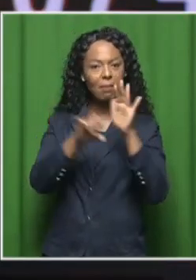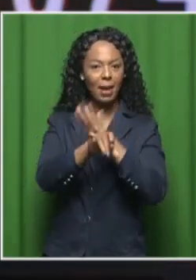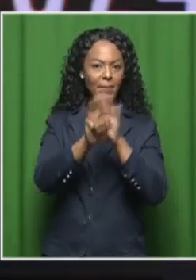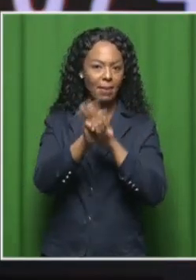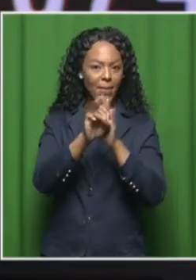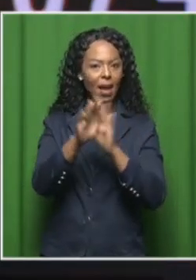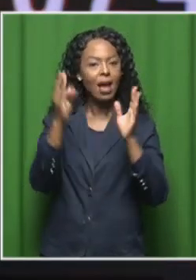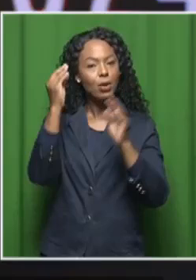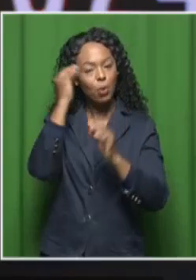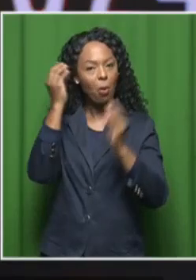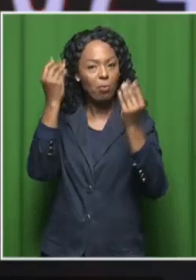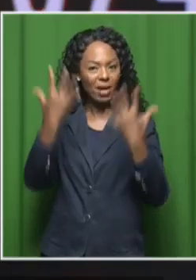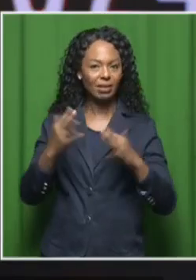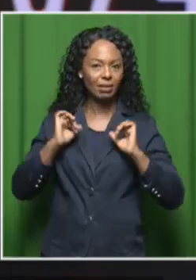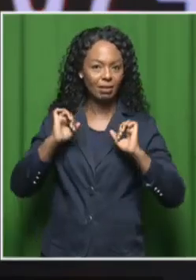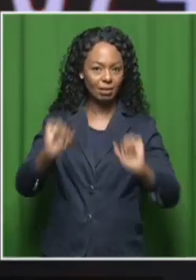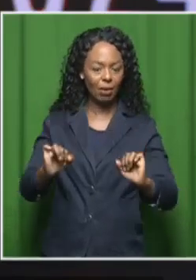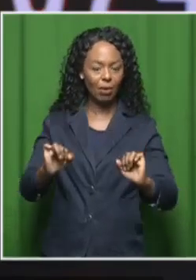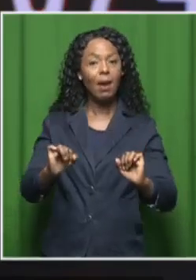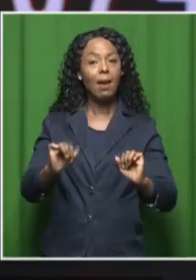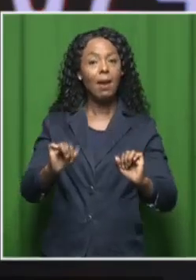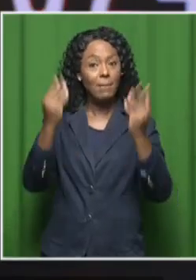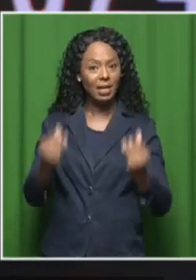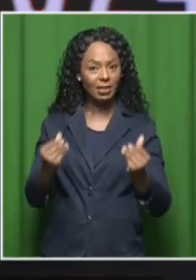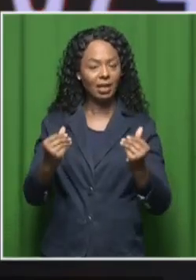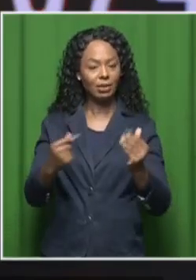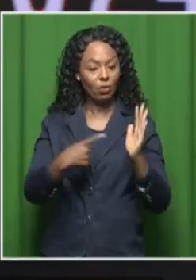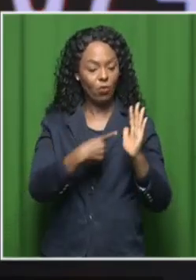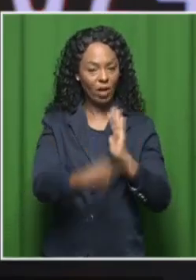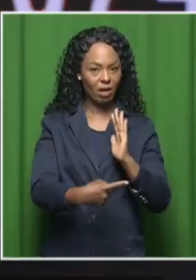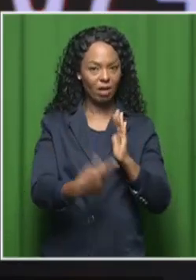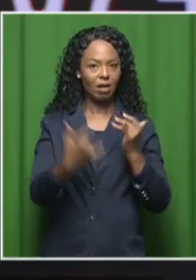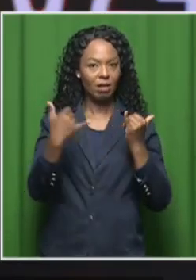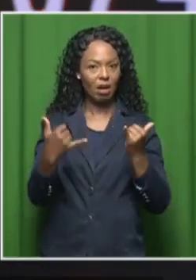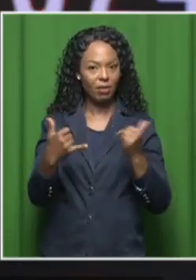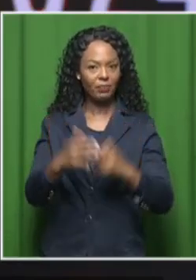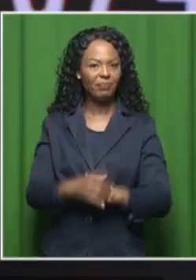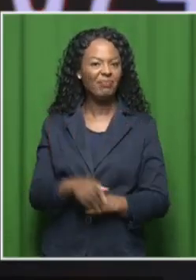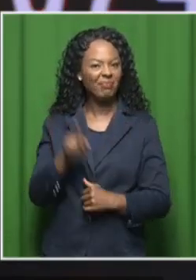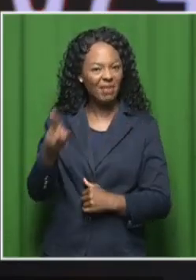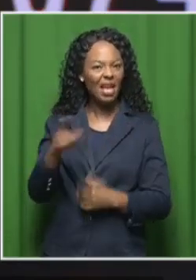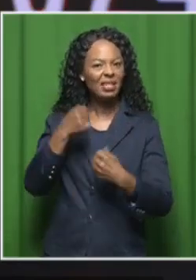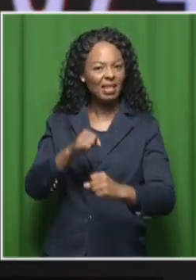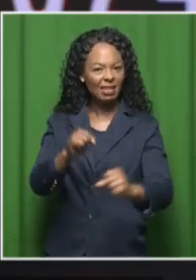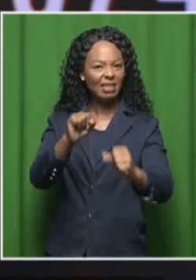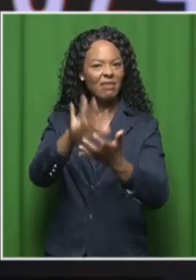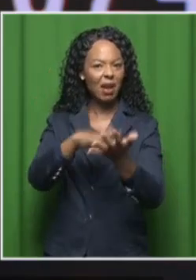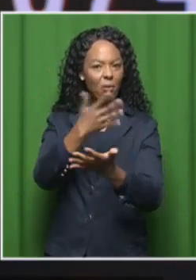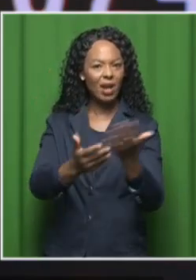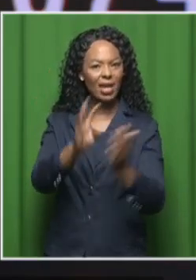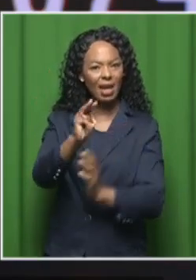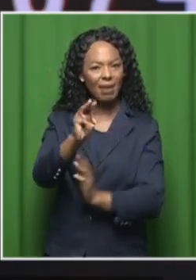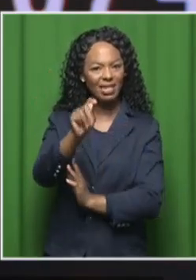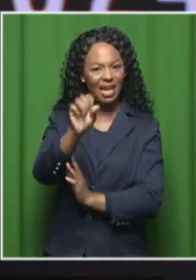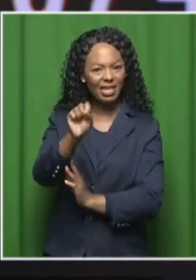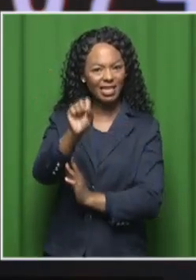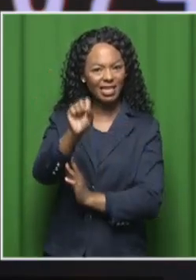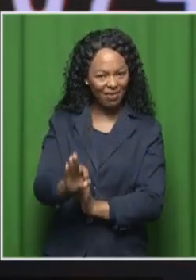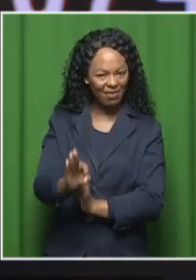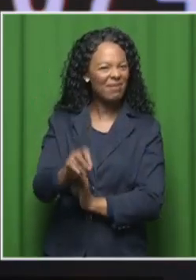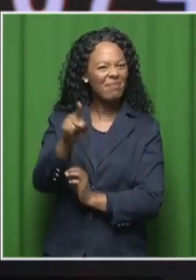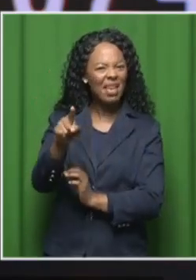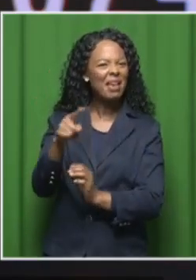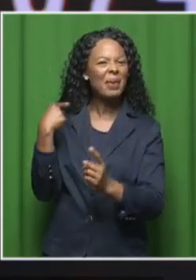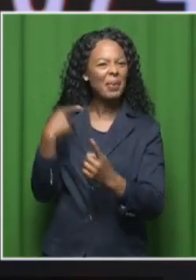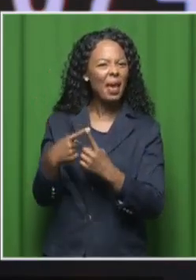the midterm budget later this week. Today we want to know what the medium-term strategic framework, or the MTSF, is all about. So before we speak to our